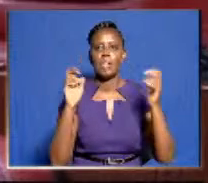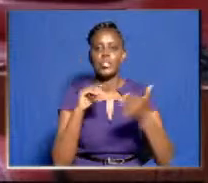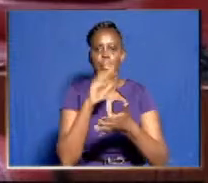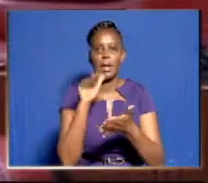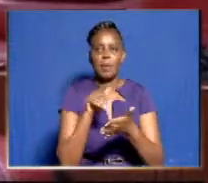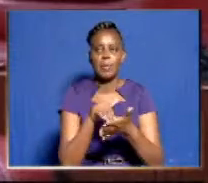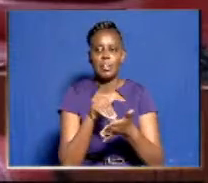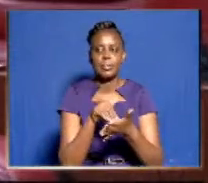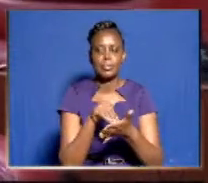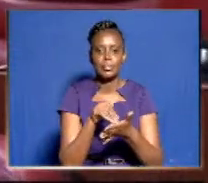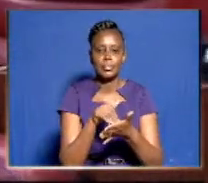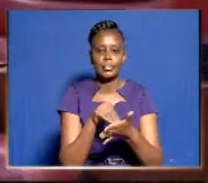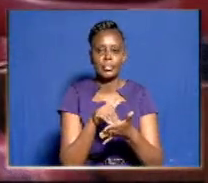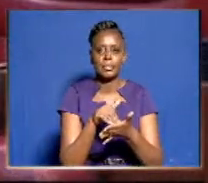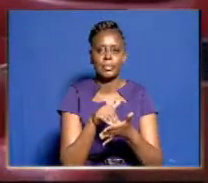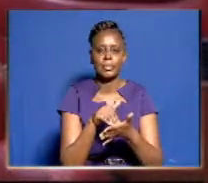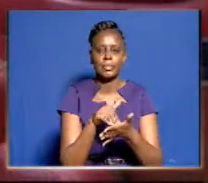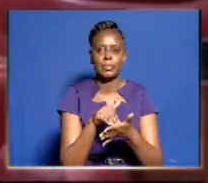of